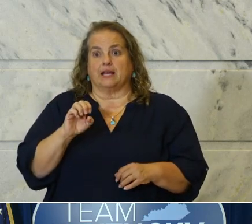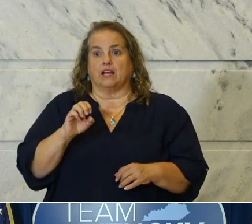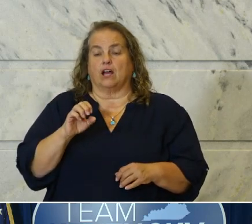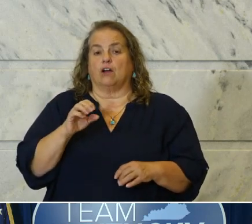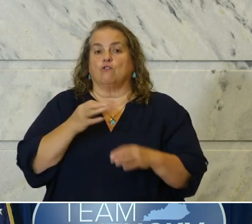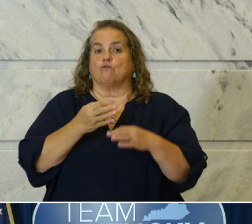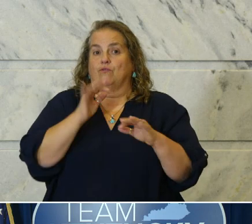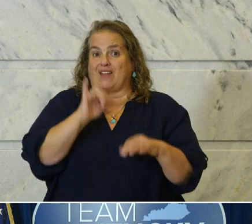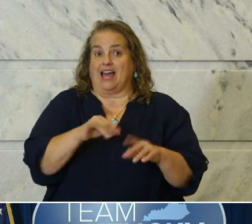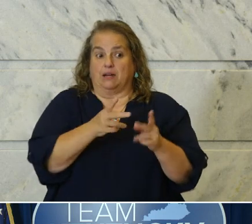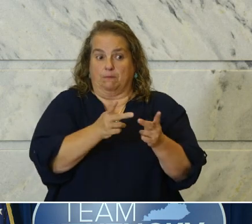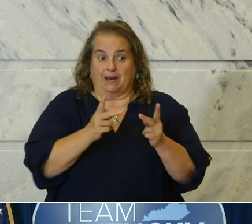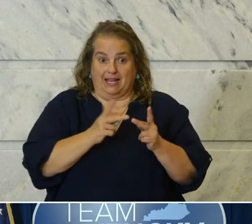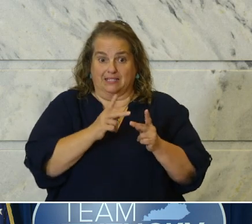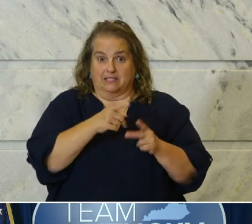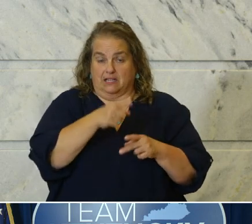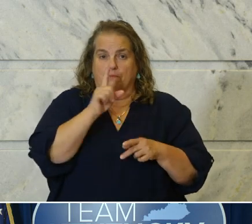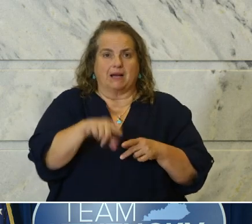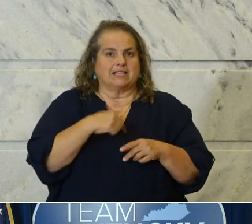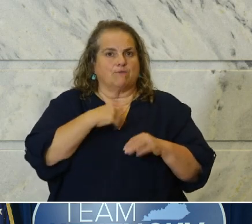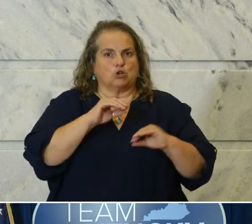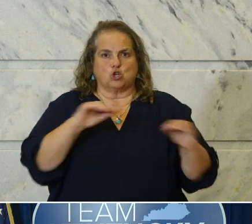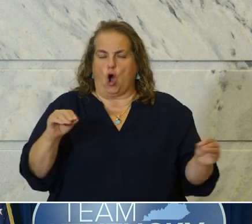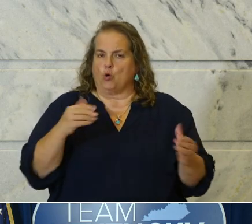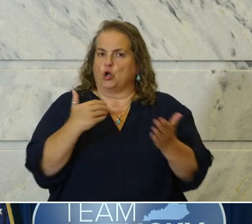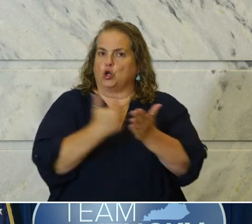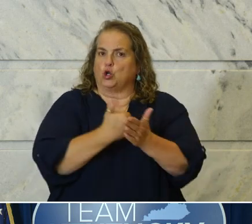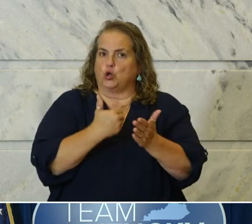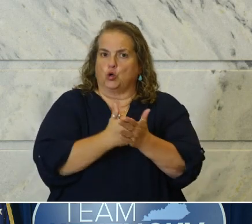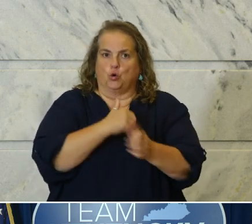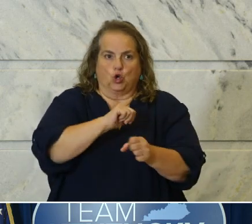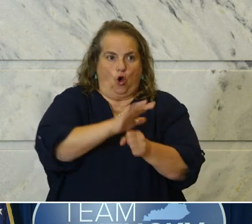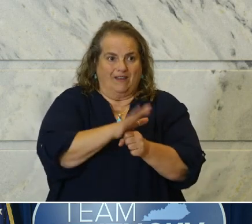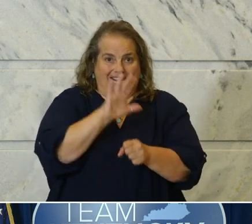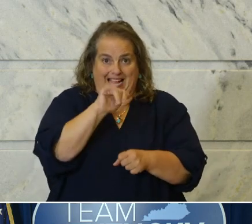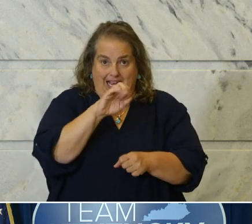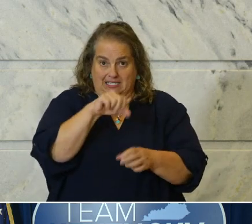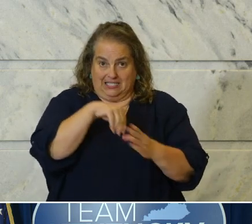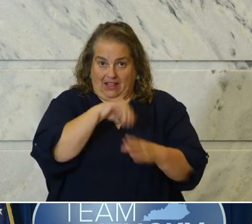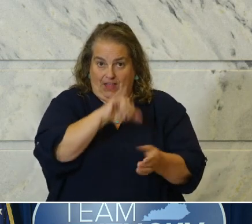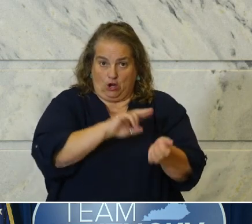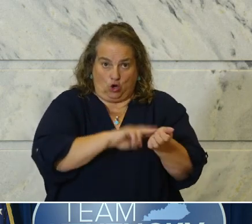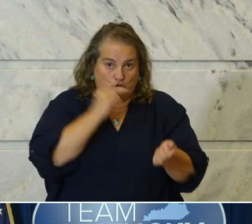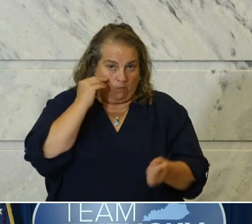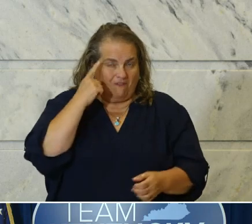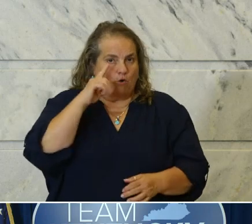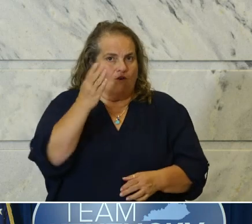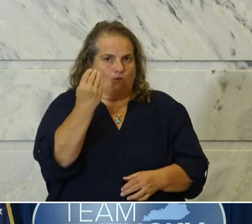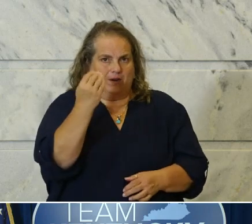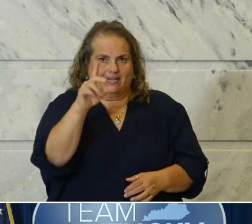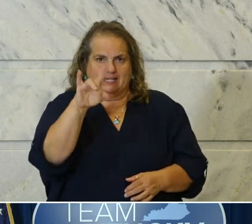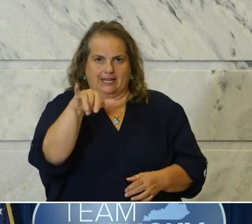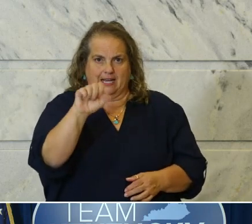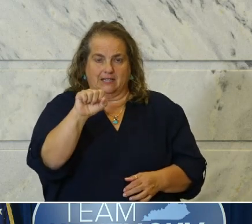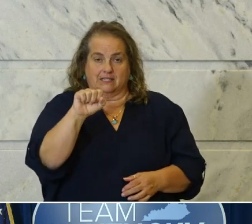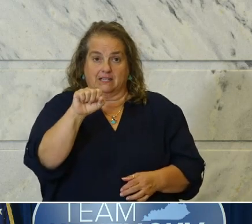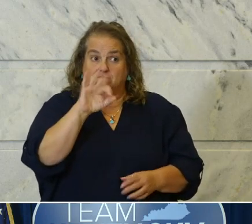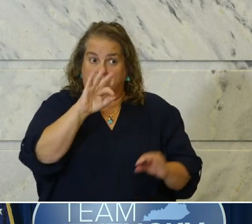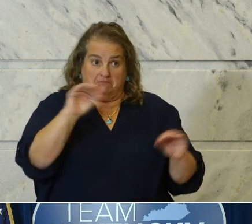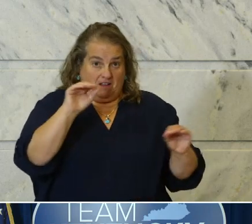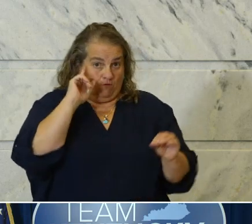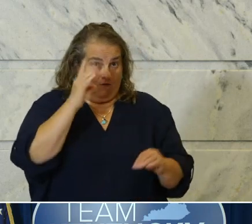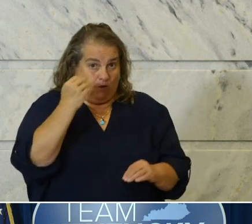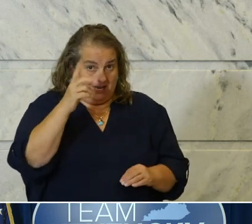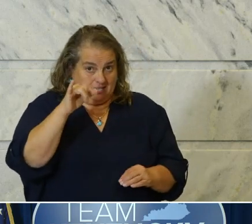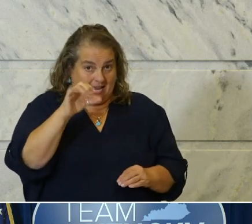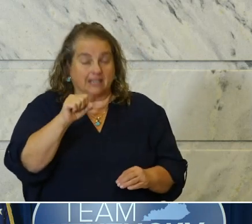case for 14 days. Again, an individual can go back in at that point. We want them to be masked. We want the temperature